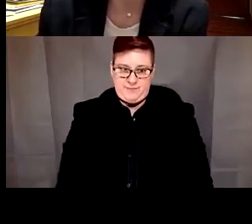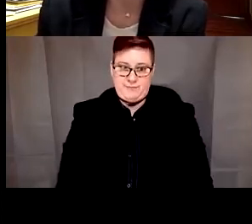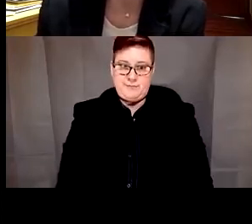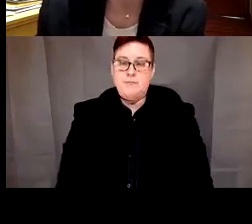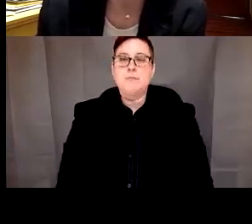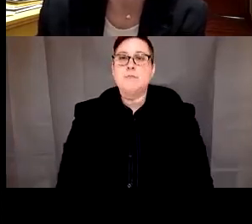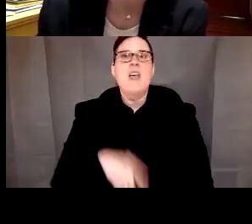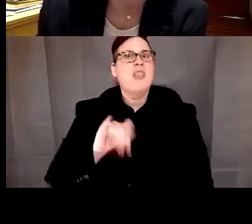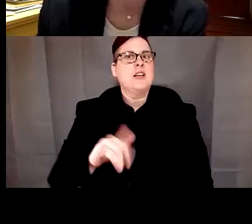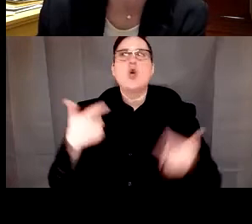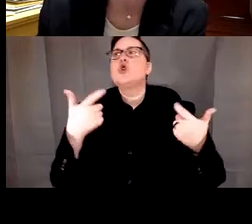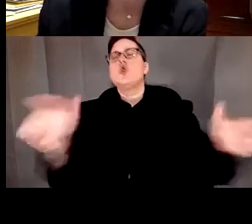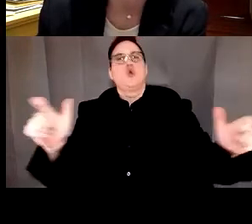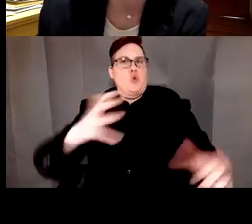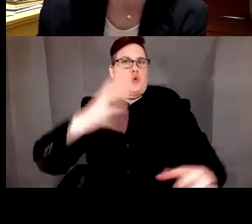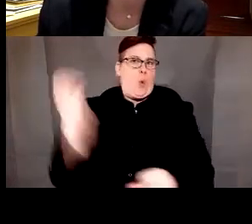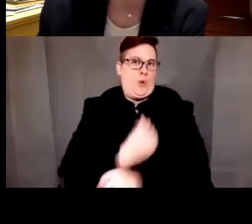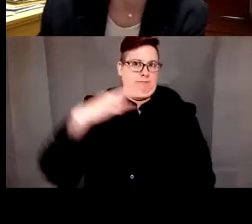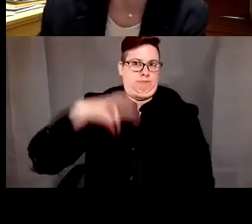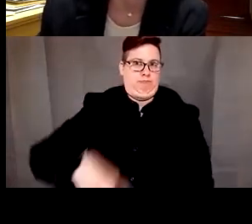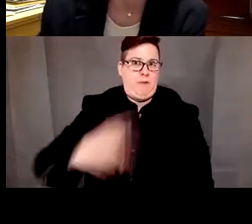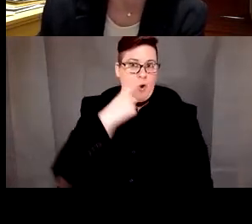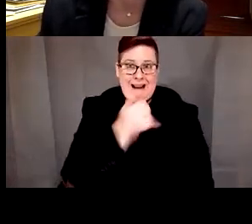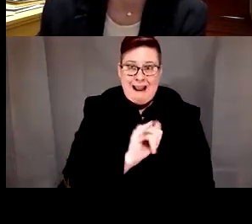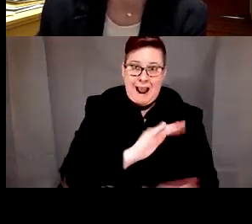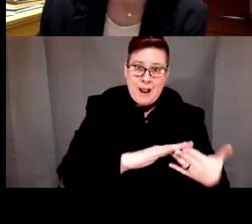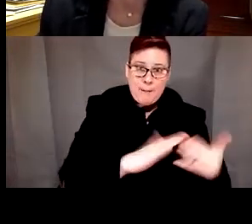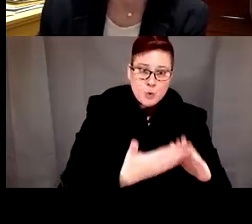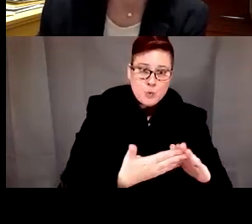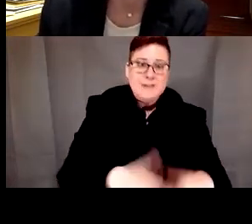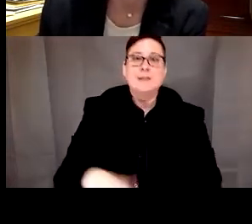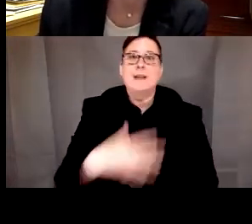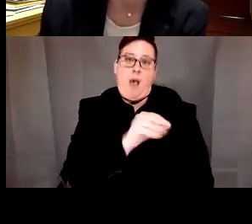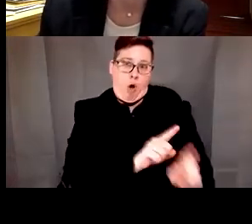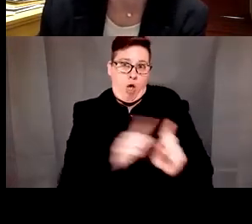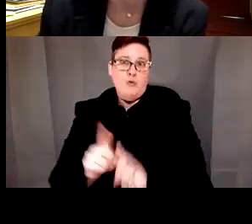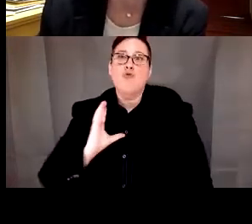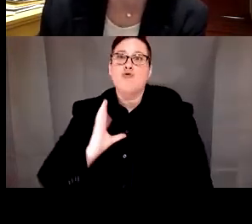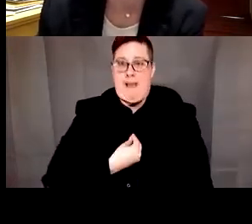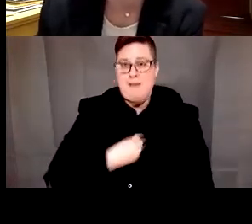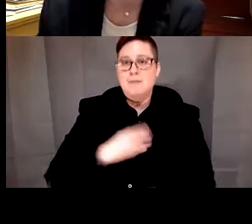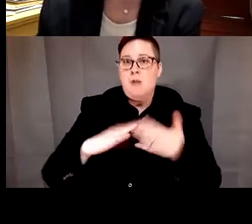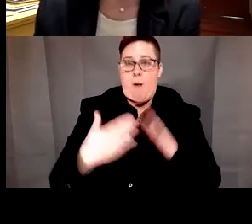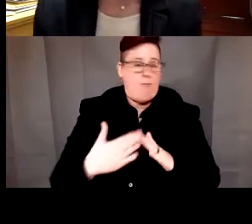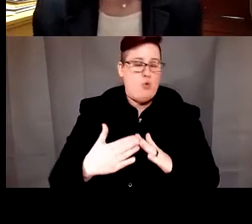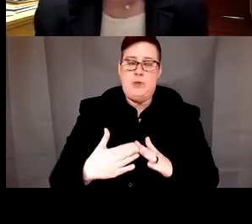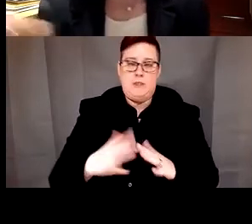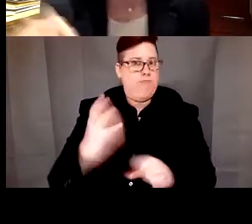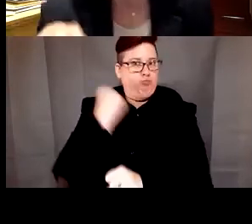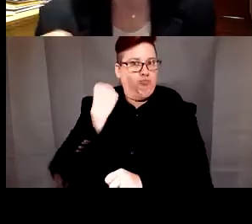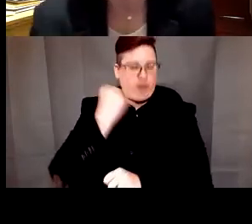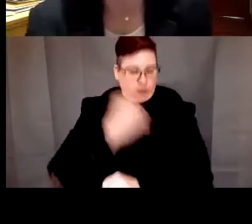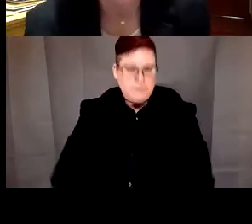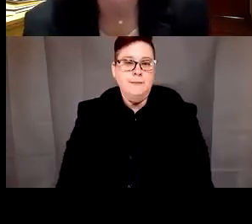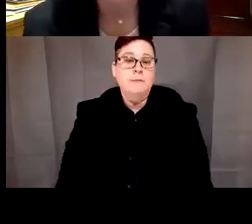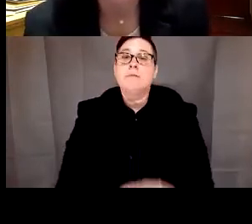was a huge win, both for the gay community and also for the transgender community. The